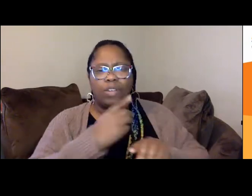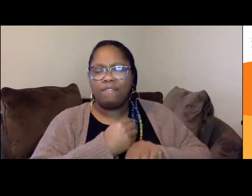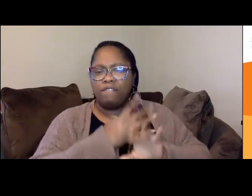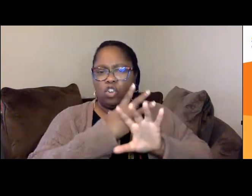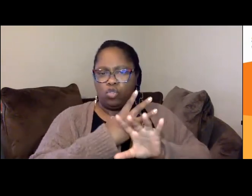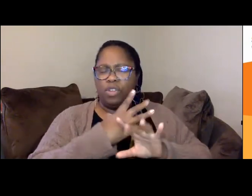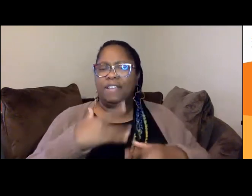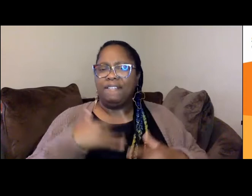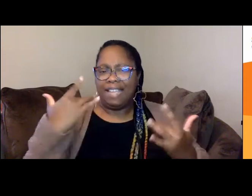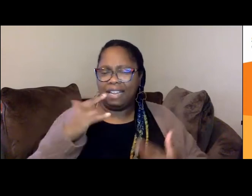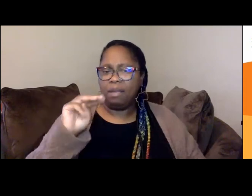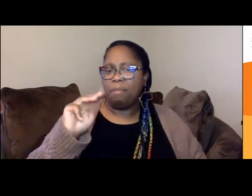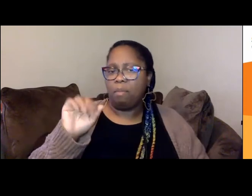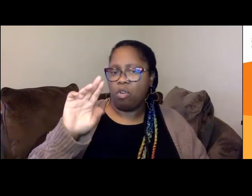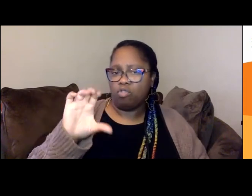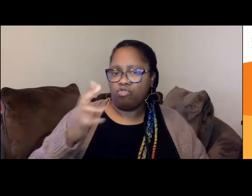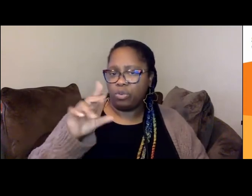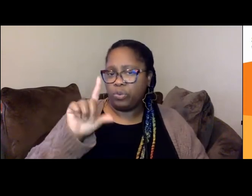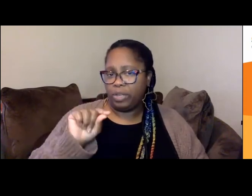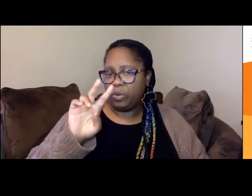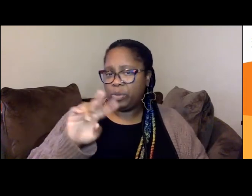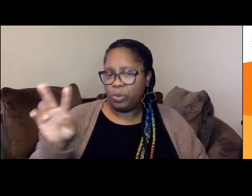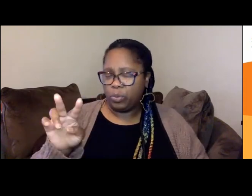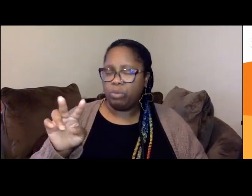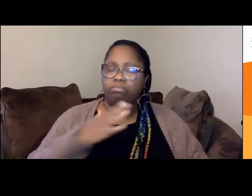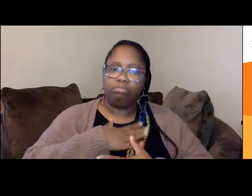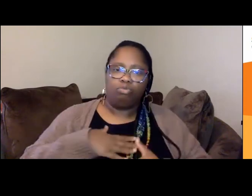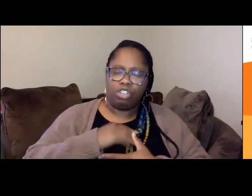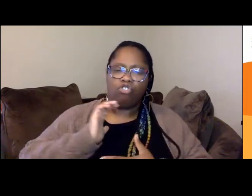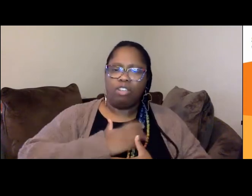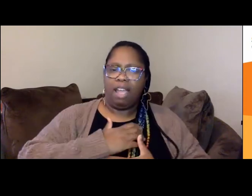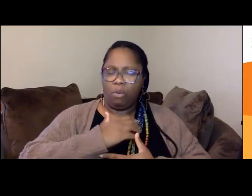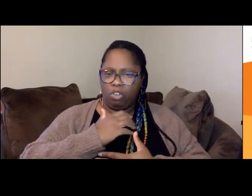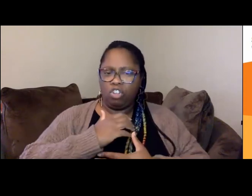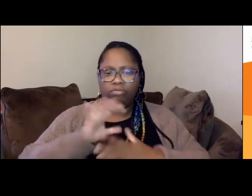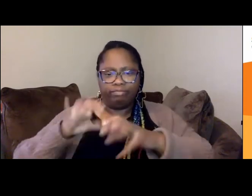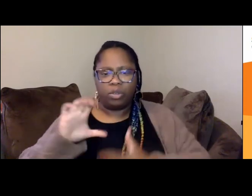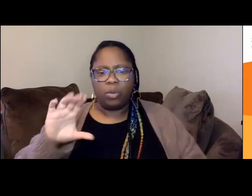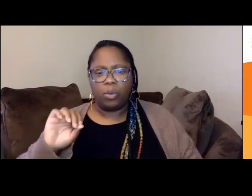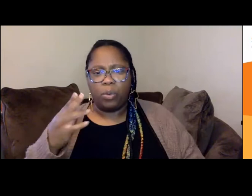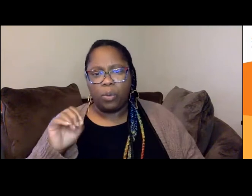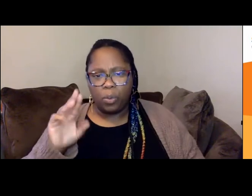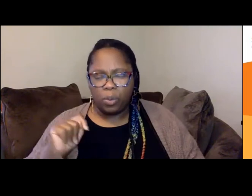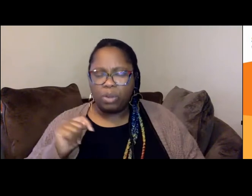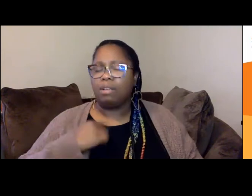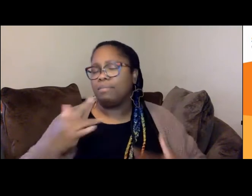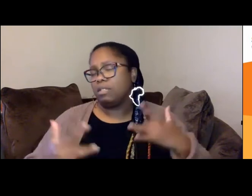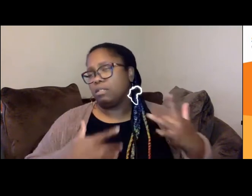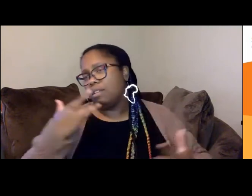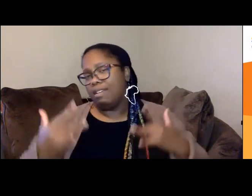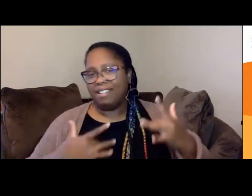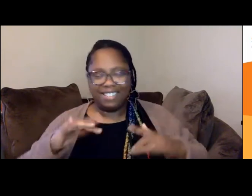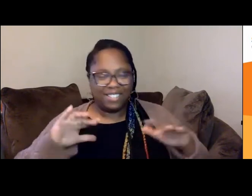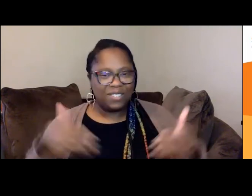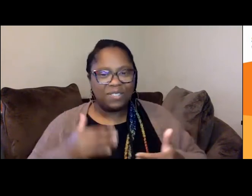event in March 2022. So big appreciation to our accelerator cohort. And I'm excited to introduce you